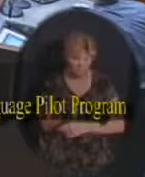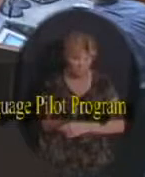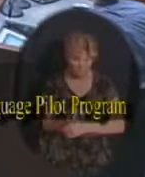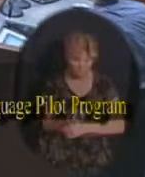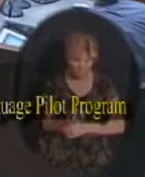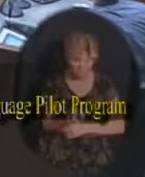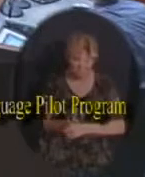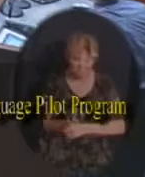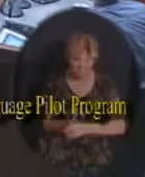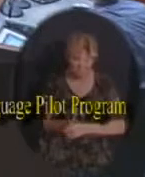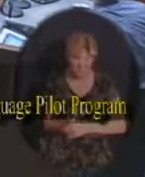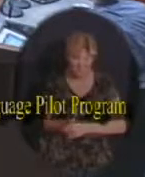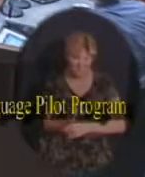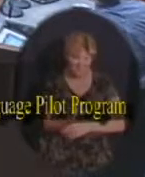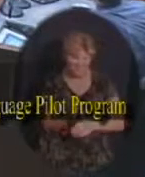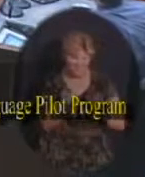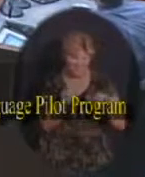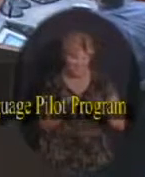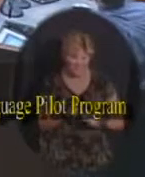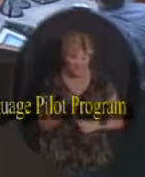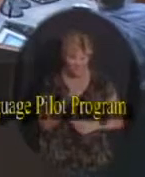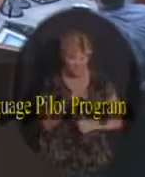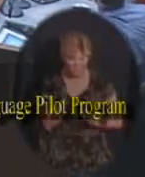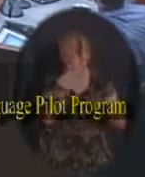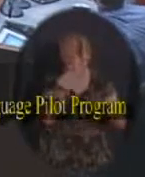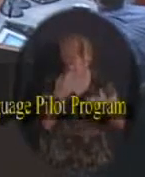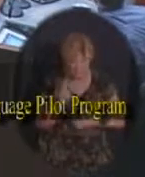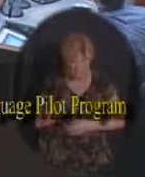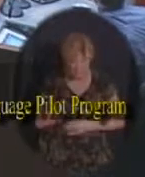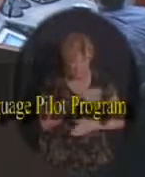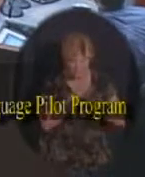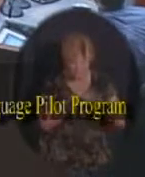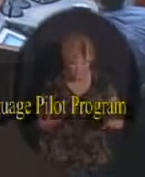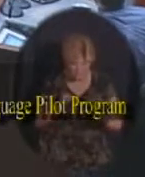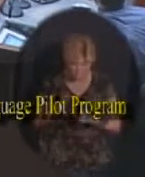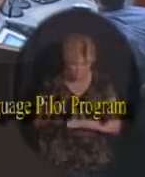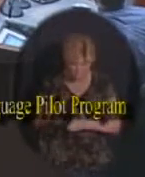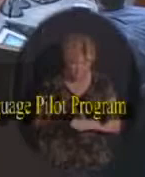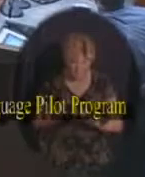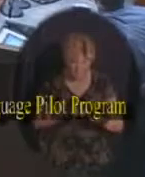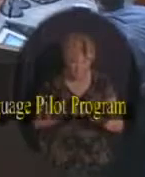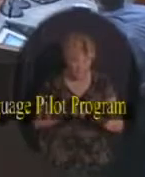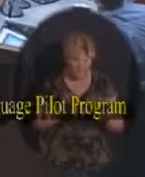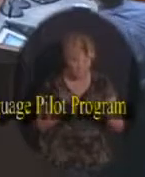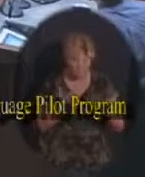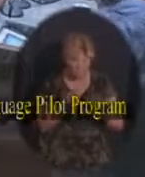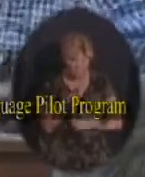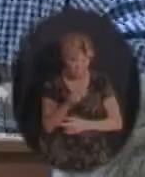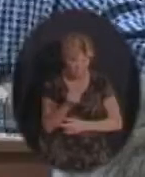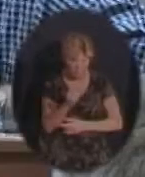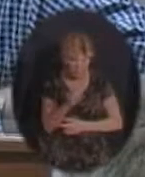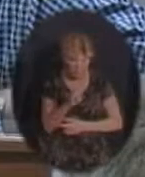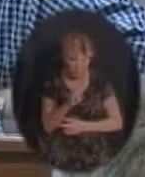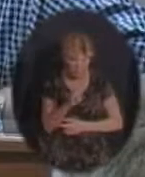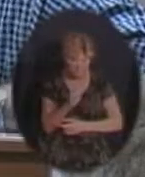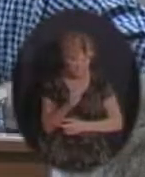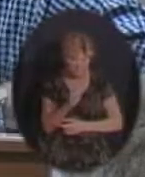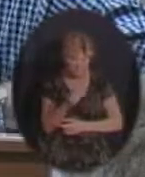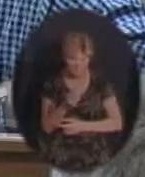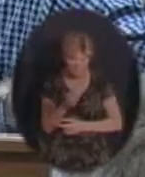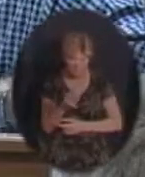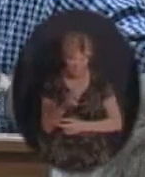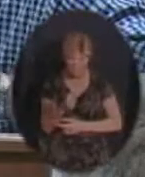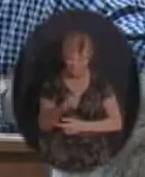the success of this? What's the plan for that? So we know the baseline before and what the results would be afterwards. Well, I think, as Dr.